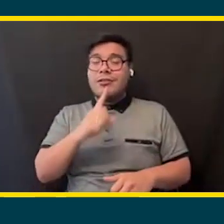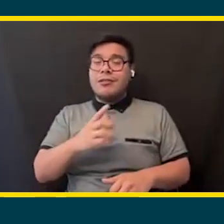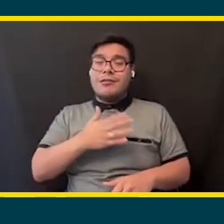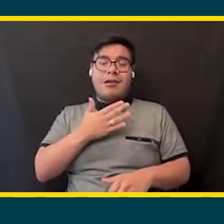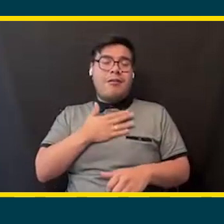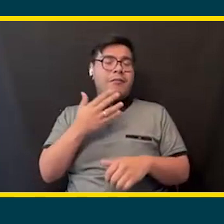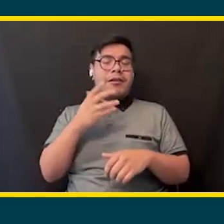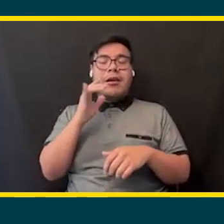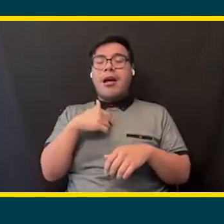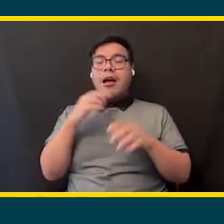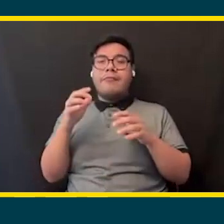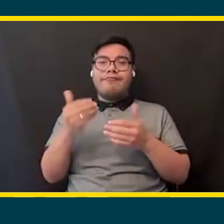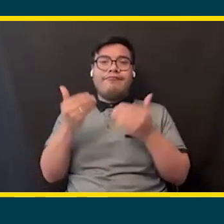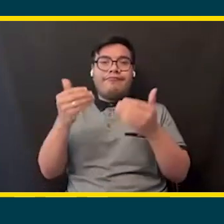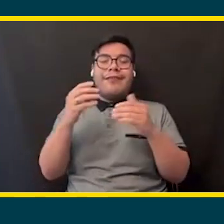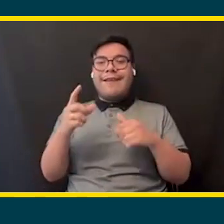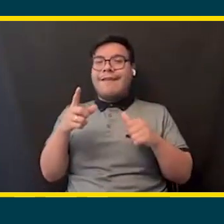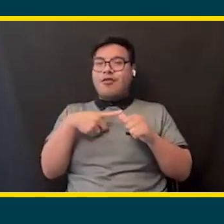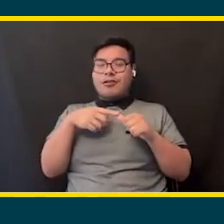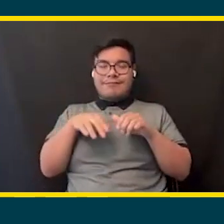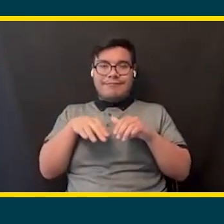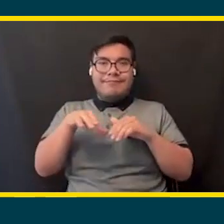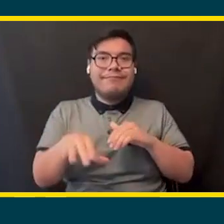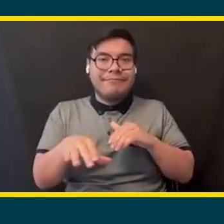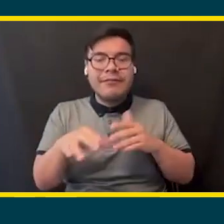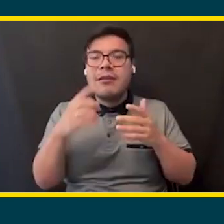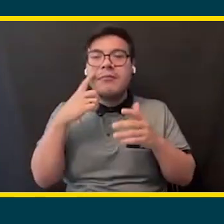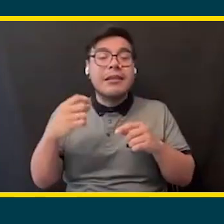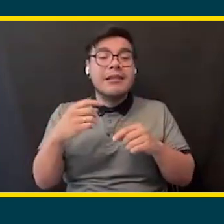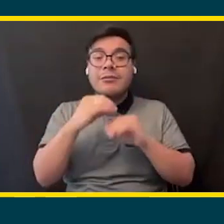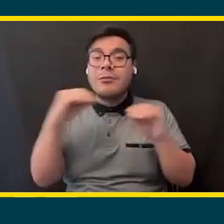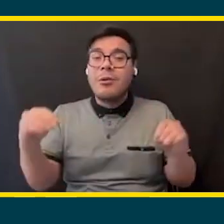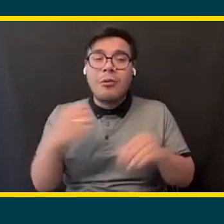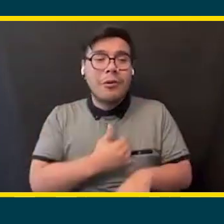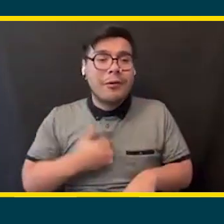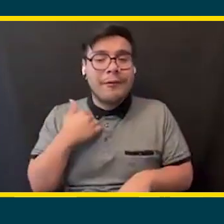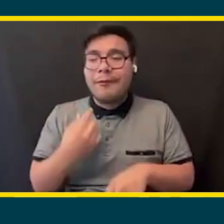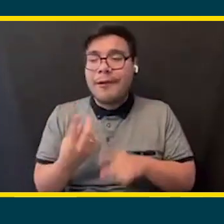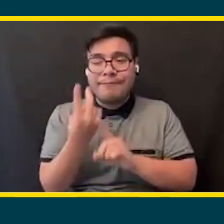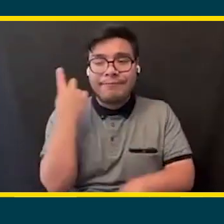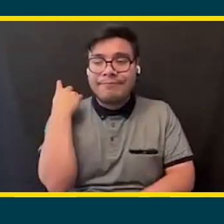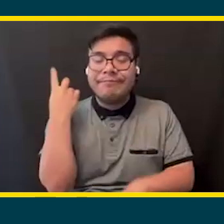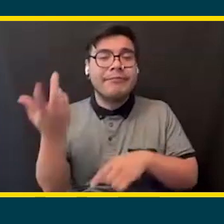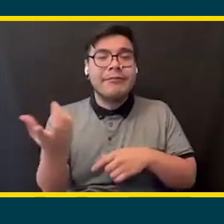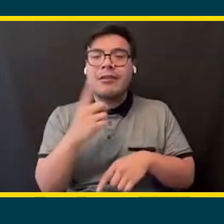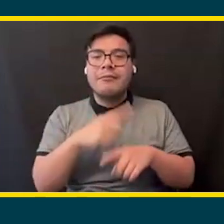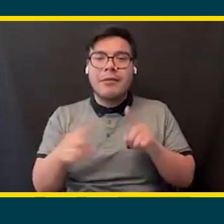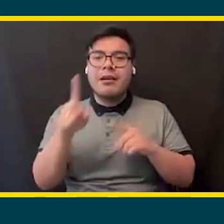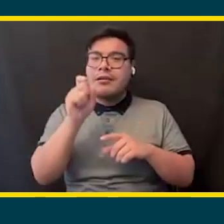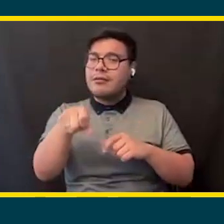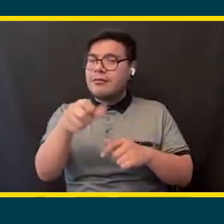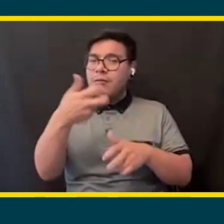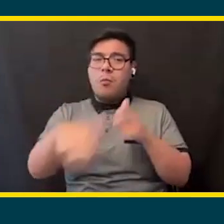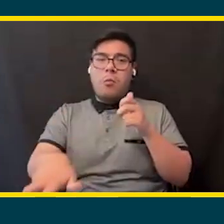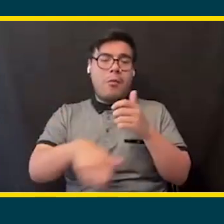step because never really had any type of regret. But it is definitely a hard process to kind of figure